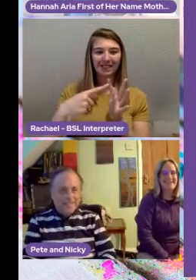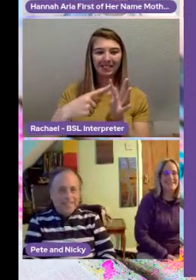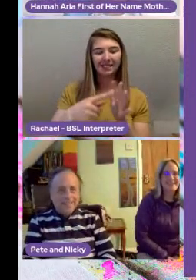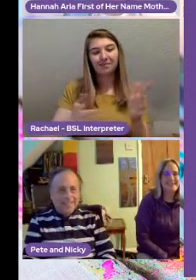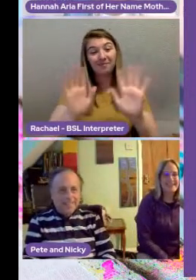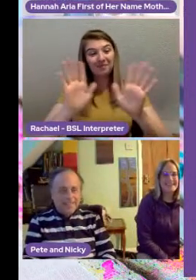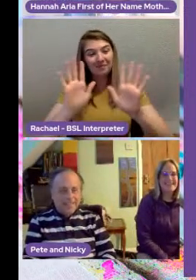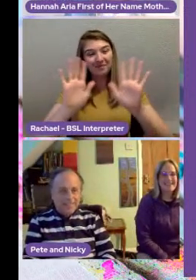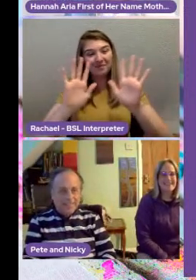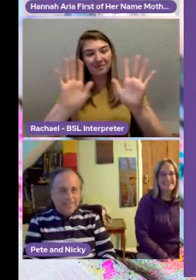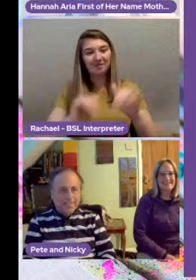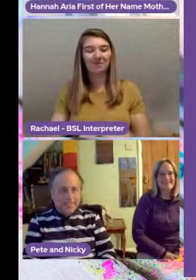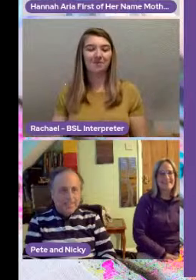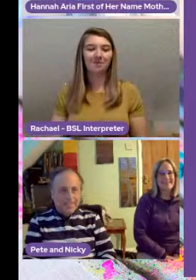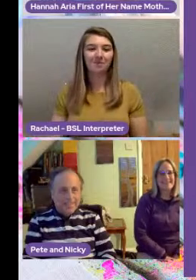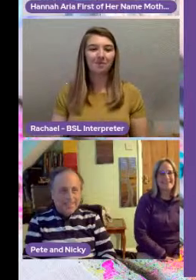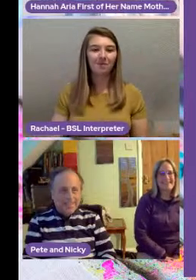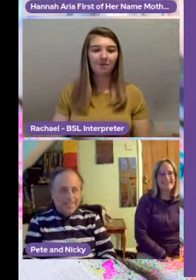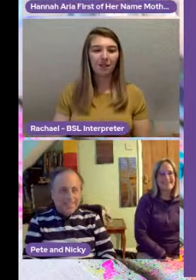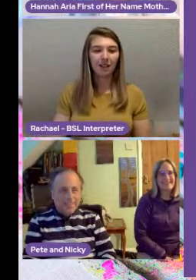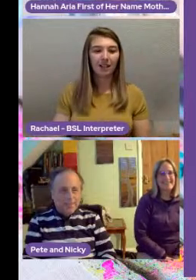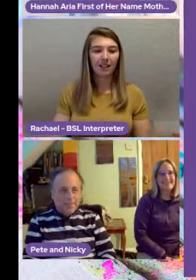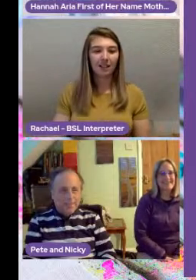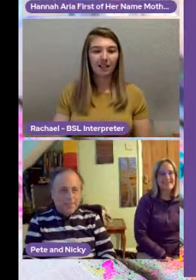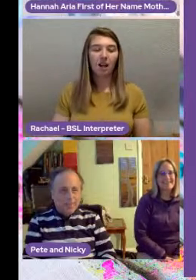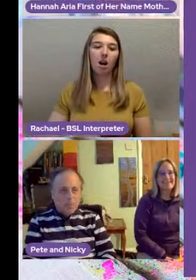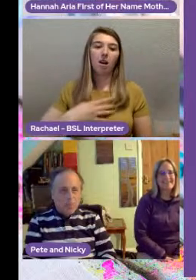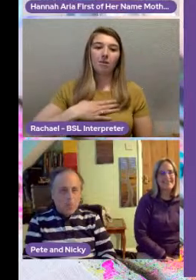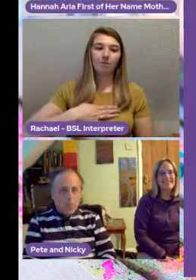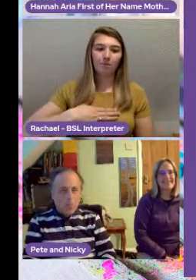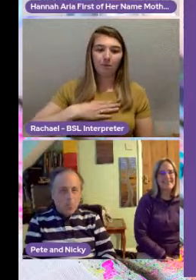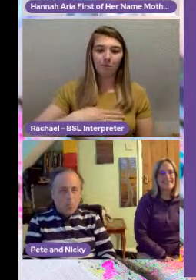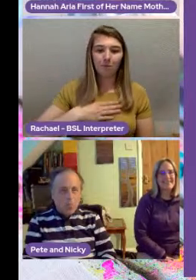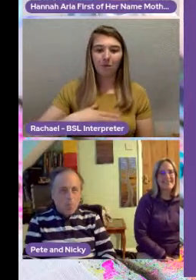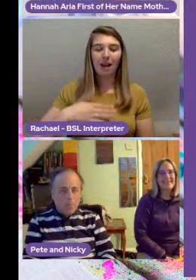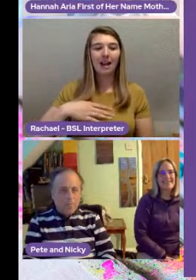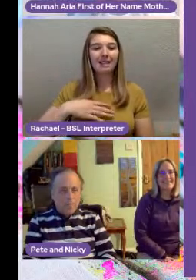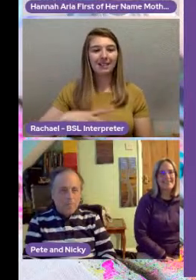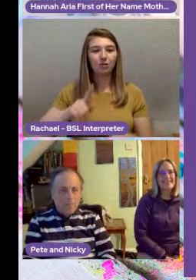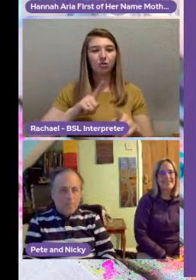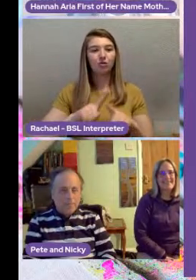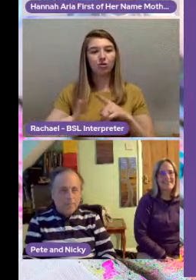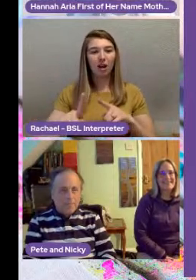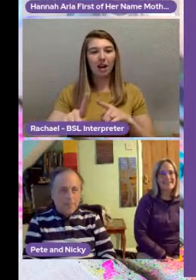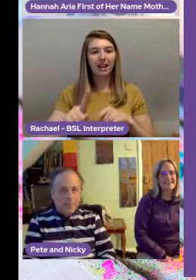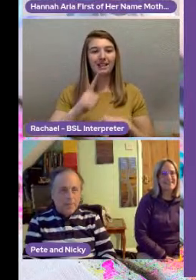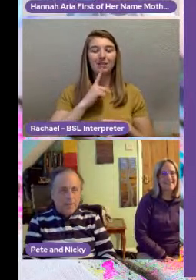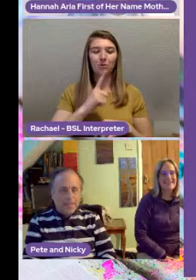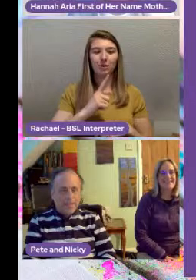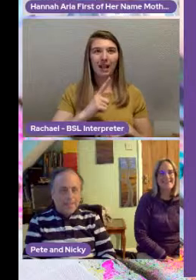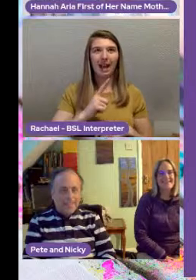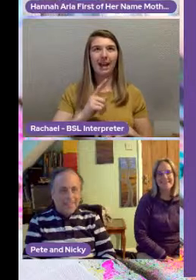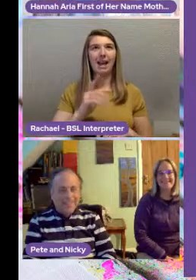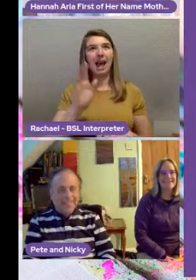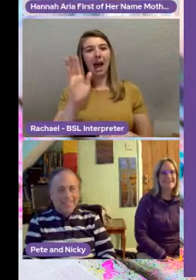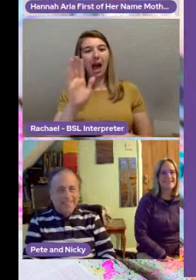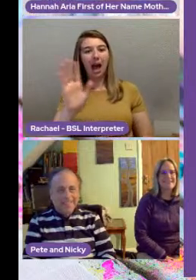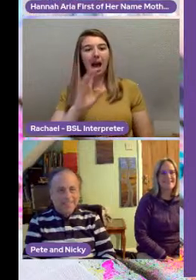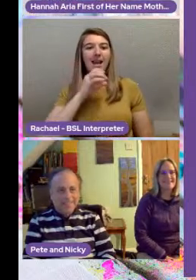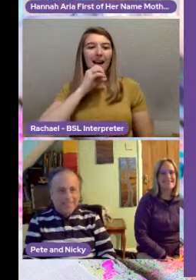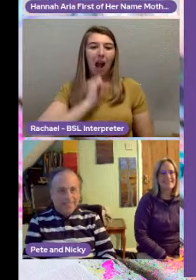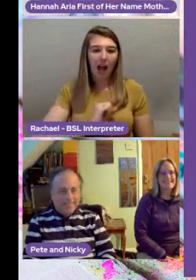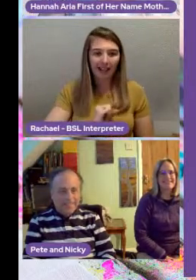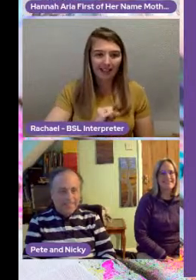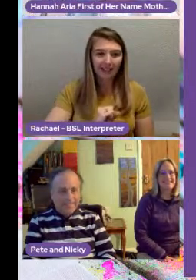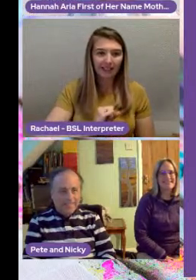Hello. Hi. Hi, guys. How are you doing? Oh, apologies. I need to try and train myself out of saying guys, okay? I need to be gender